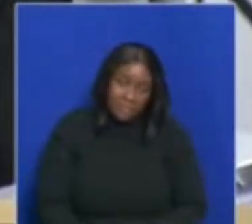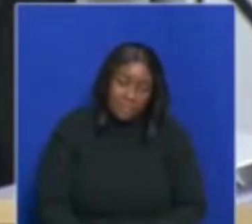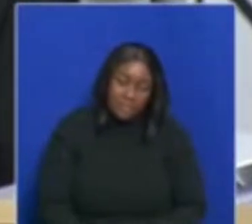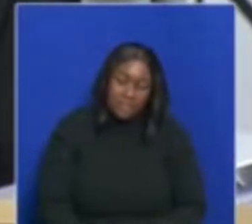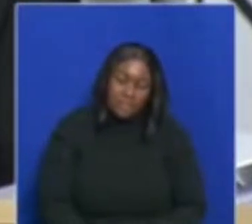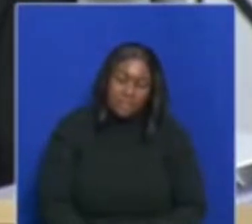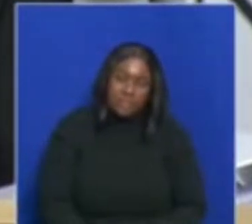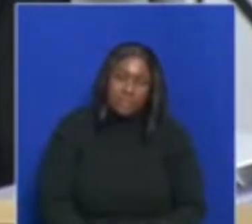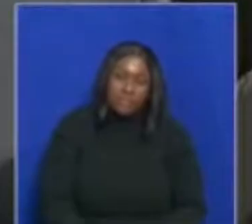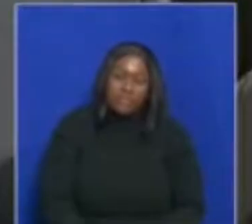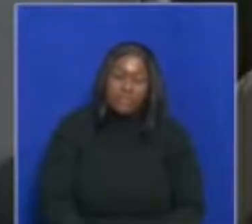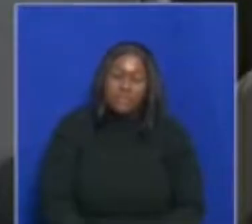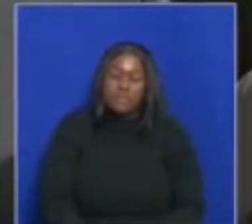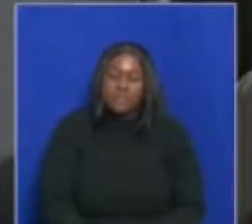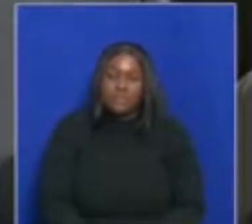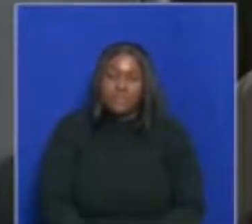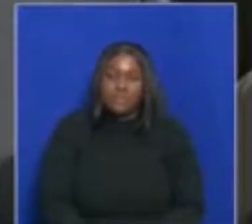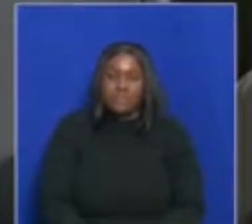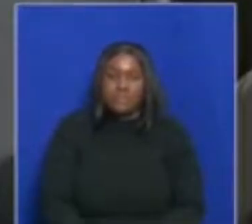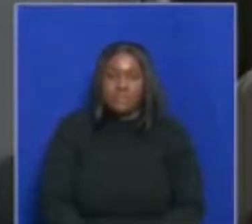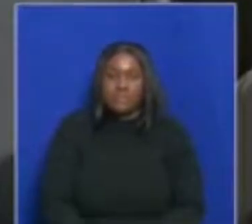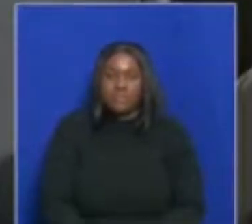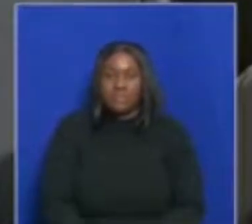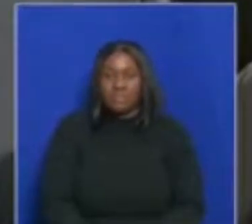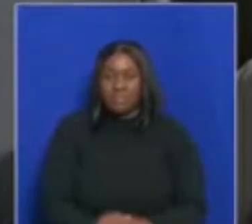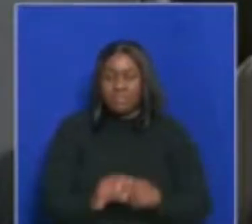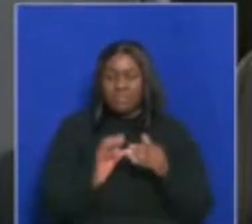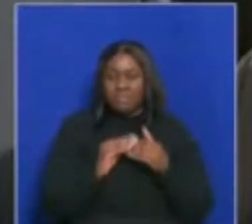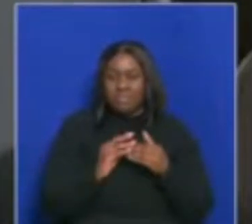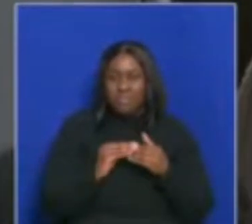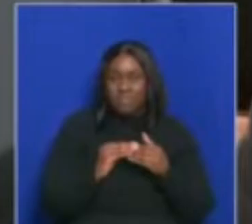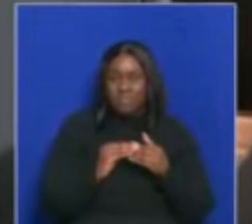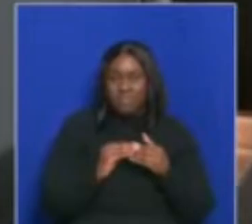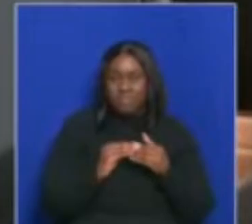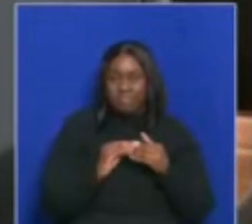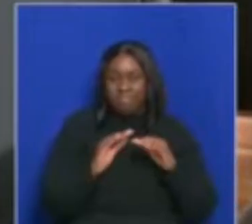But presumably the members involved in these shootings always,